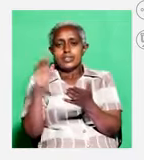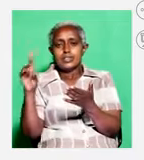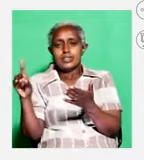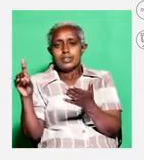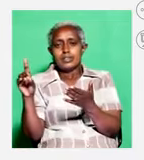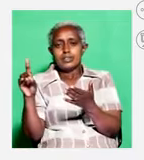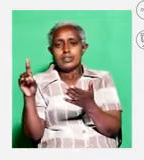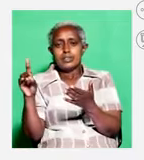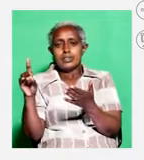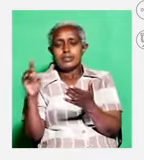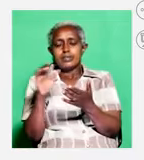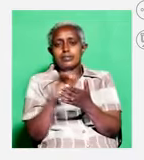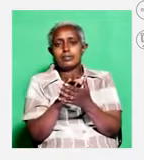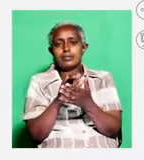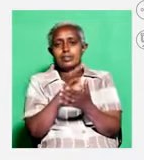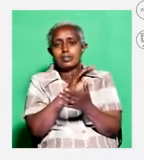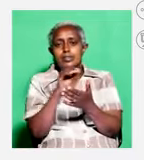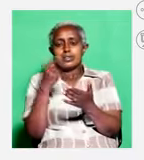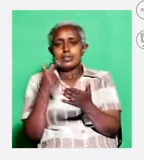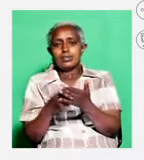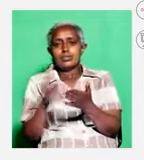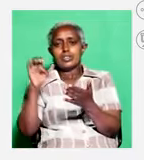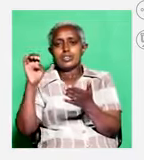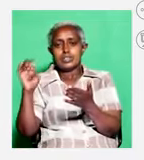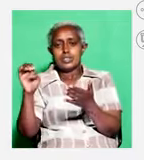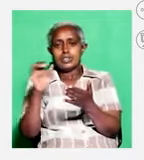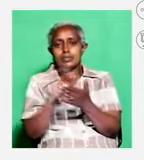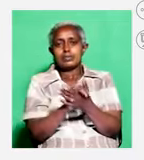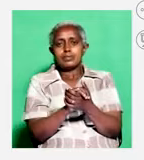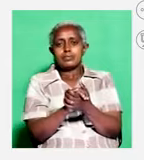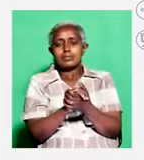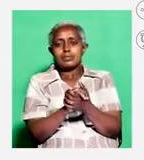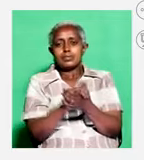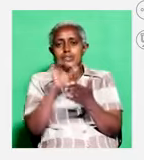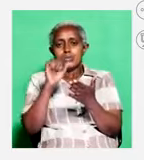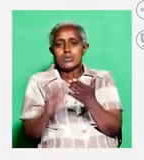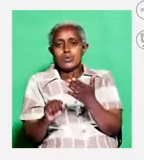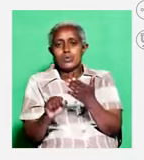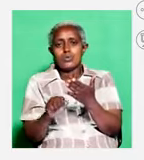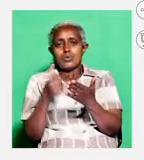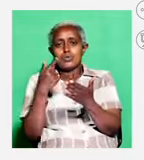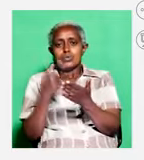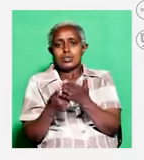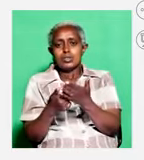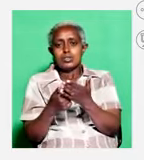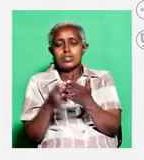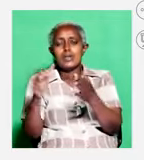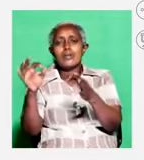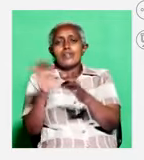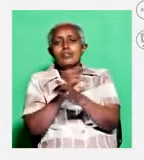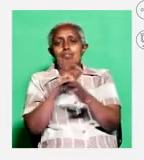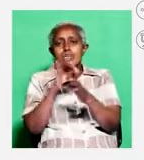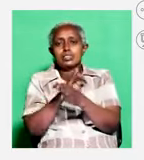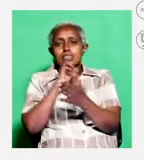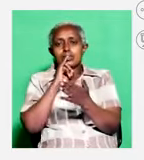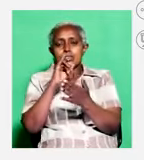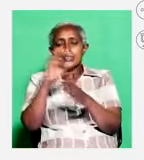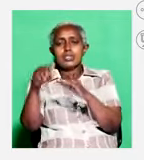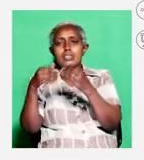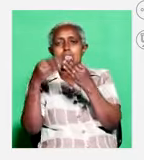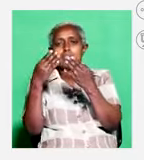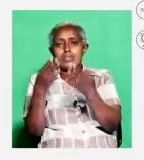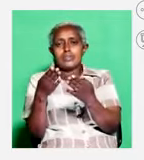D, and this one is E. So this function is